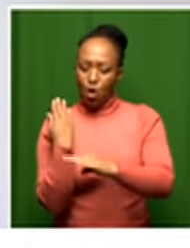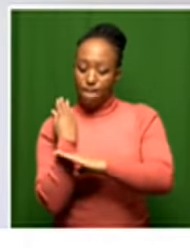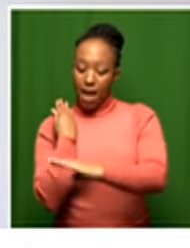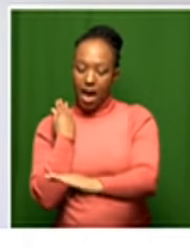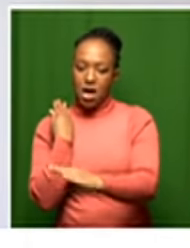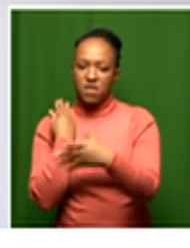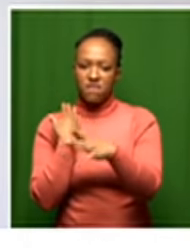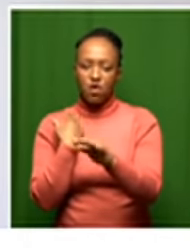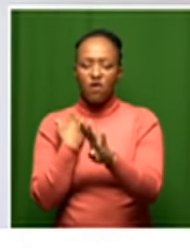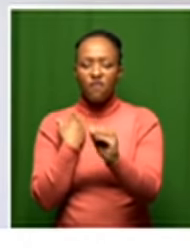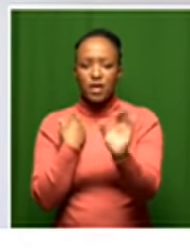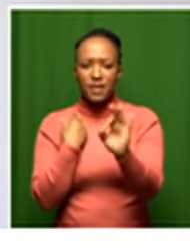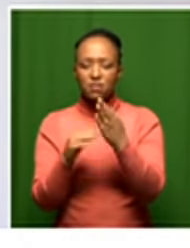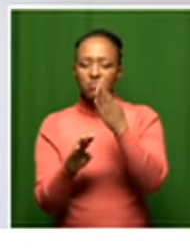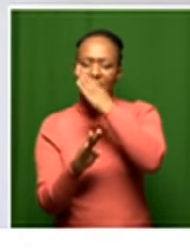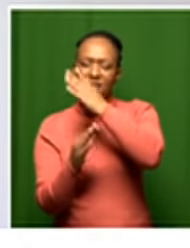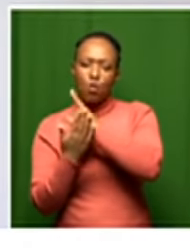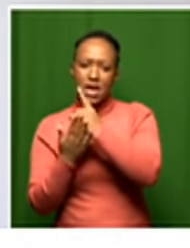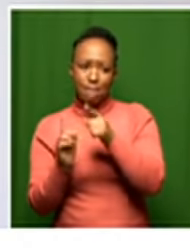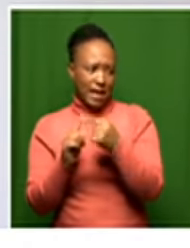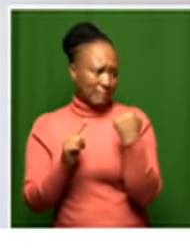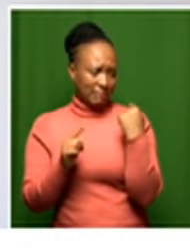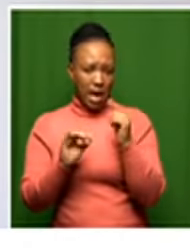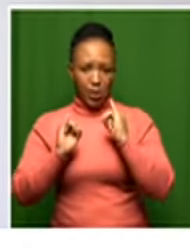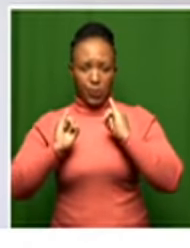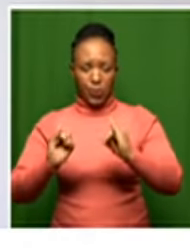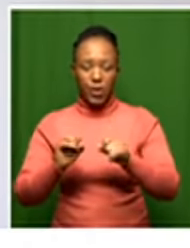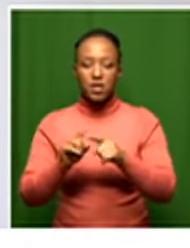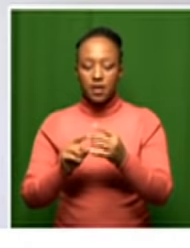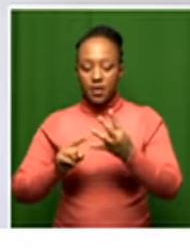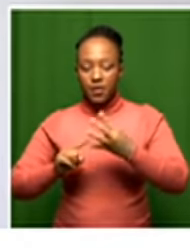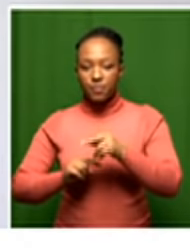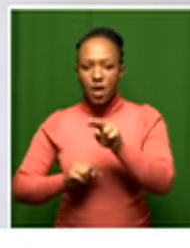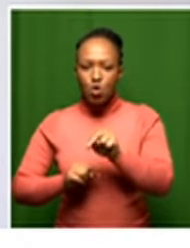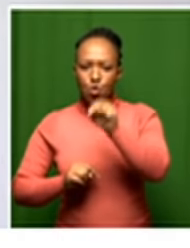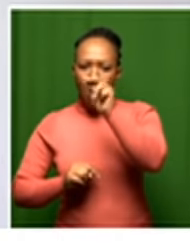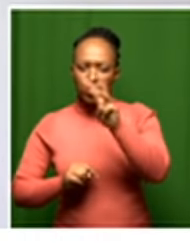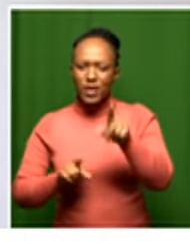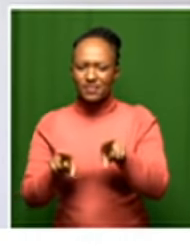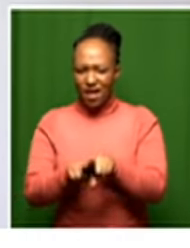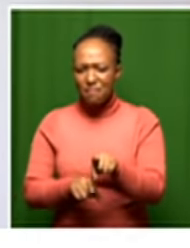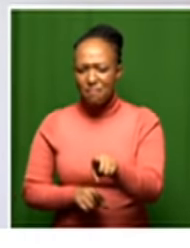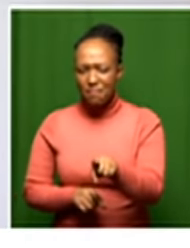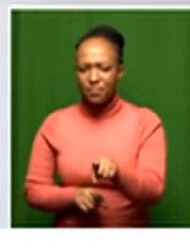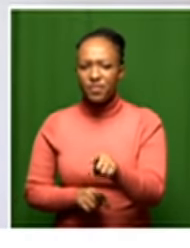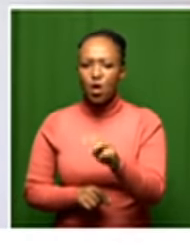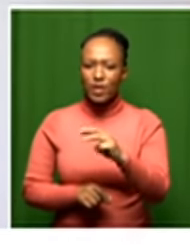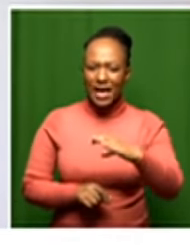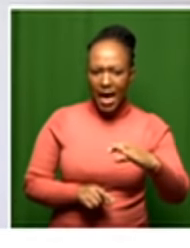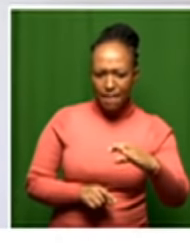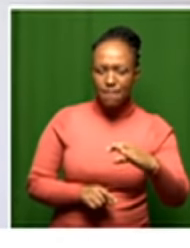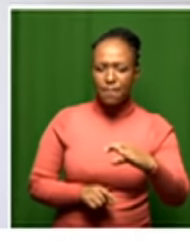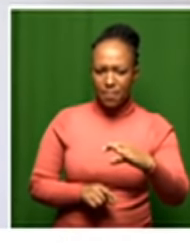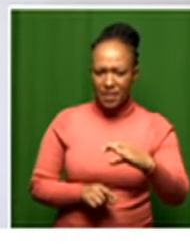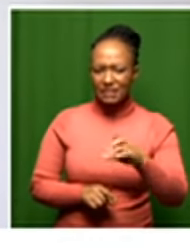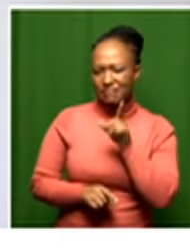40% last week compared to the previous week, and then also in the Northwest, and then in Western Cape as well,